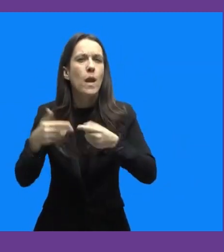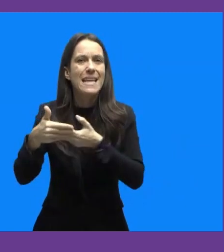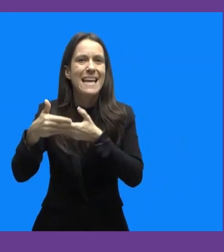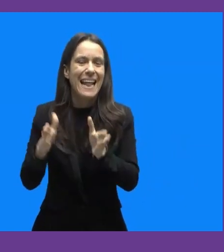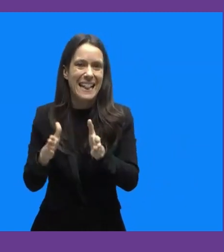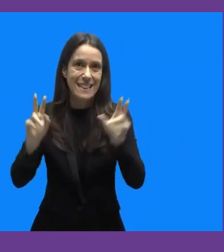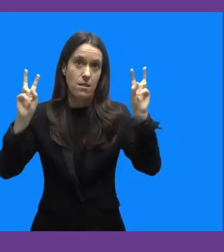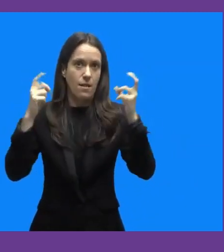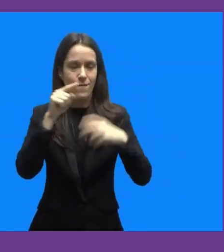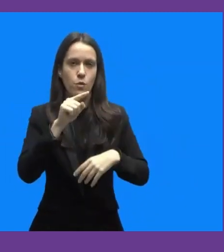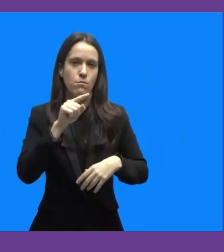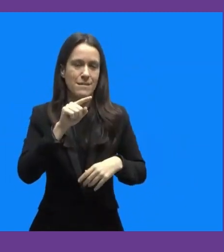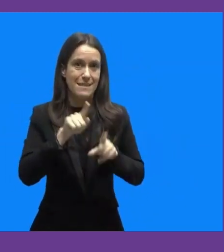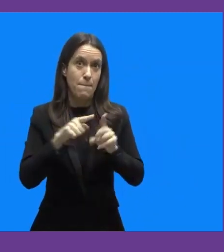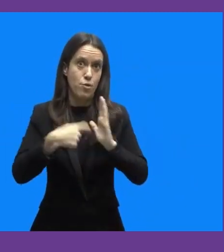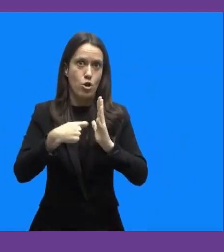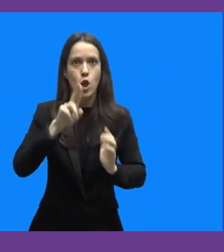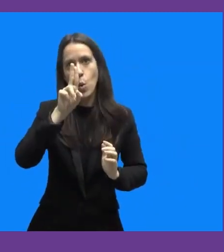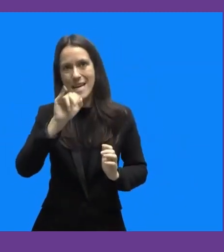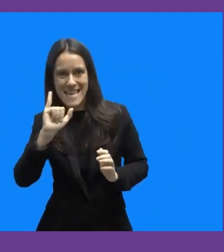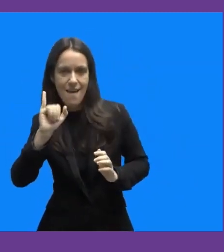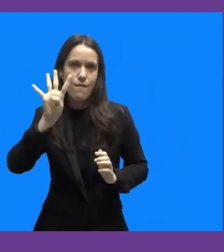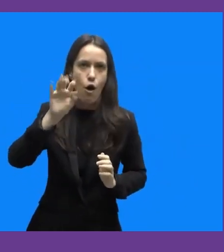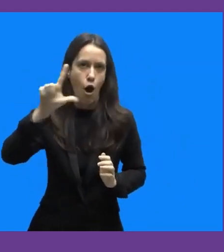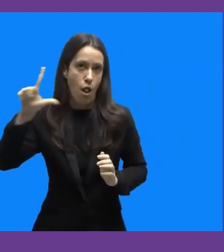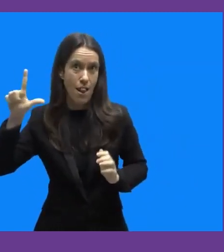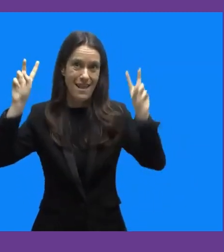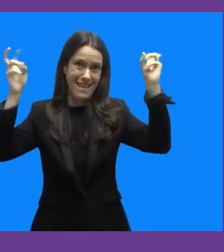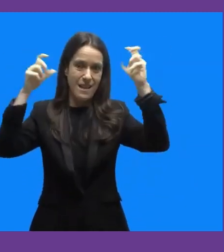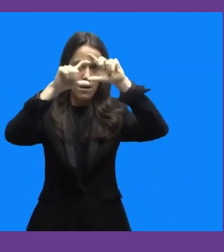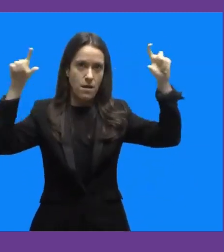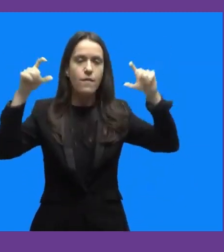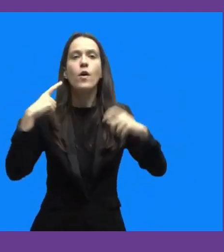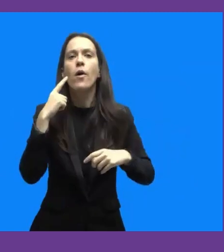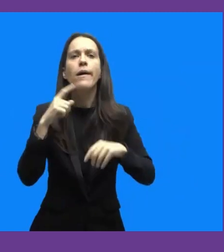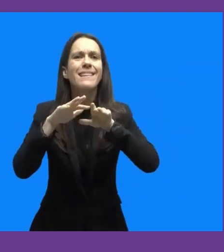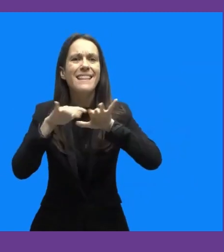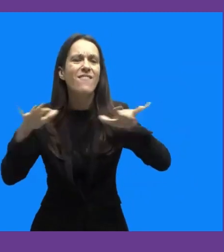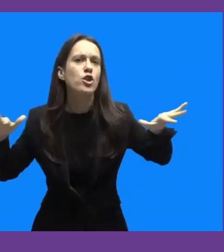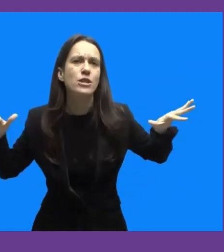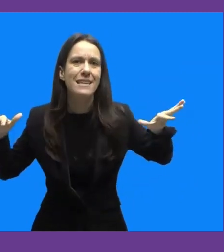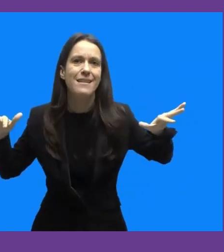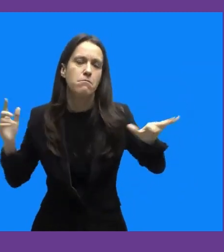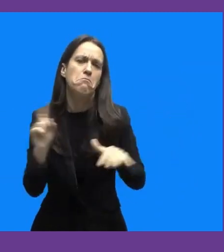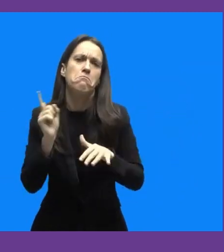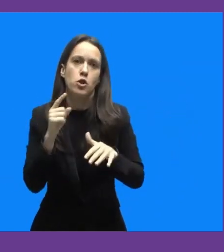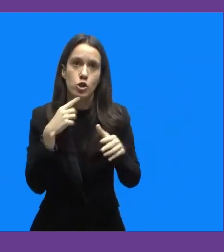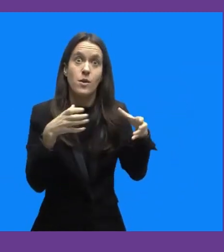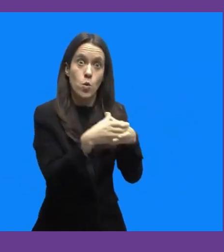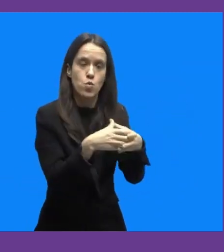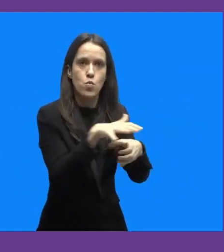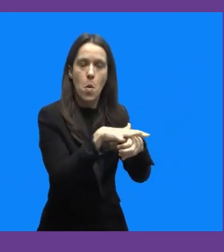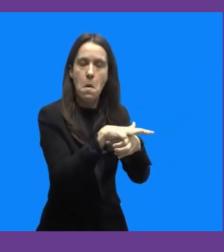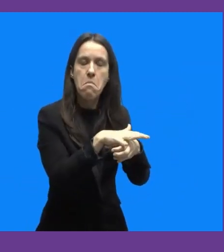All, which aims of diversity, not just a particular group, which was also very interesting to